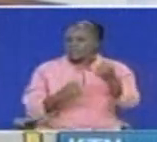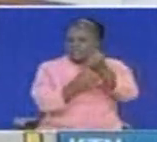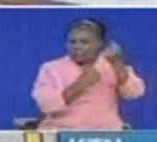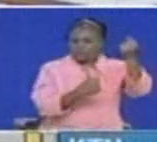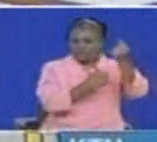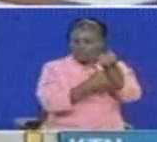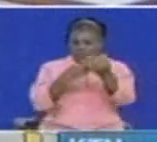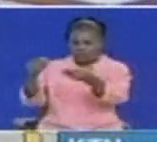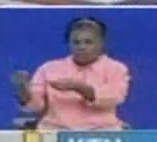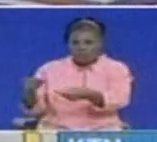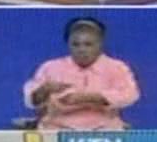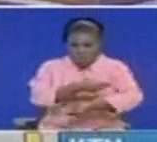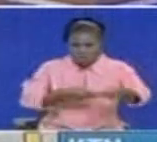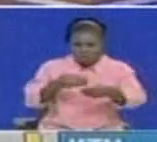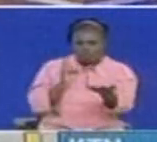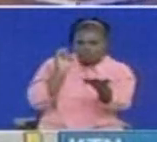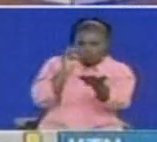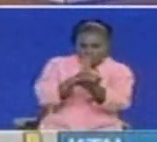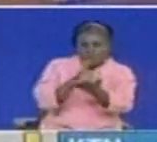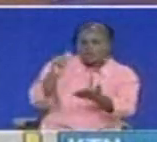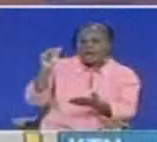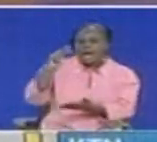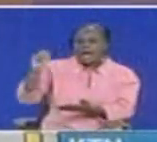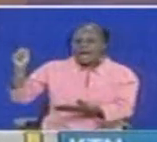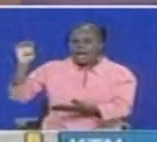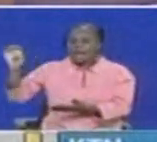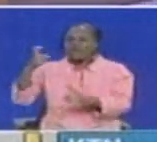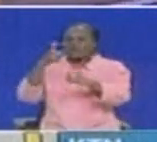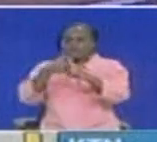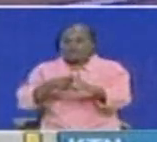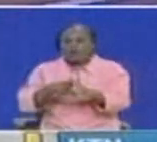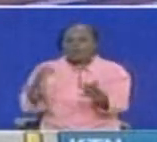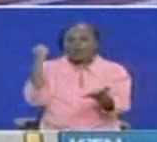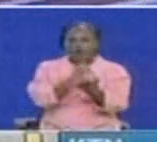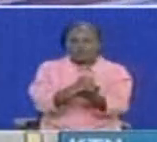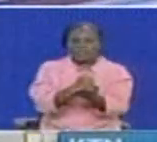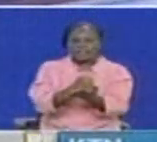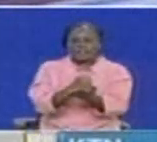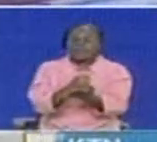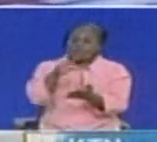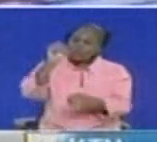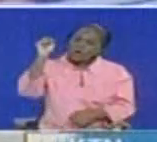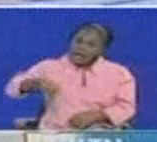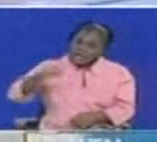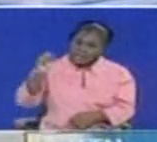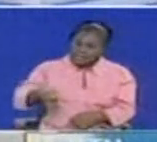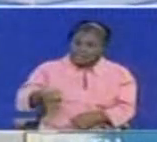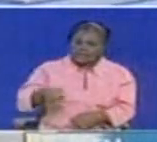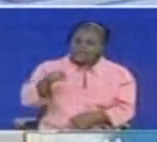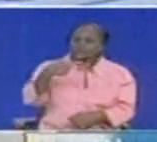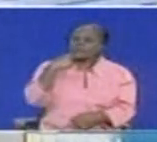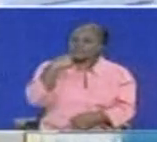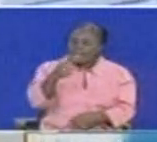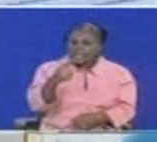support that motion to remove Anne Waiguru from office? Already a lot of signatures taken to that. Do you agree with that? And you can let us